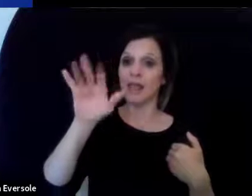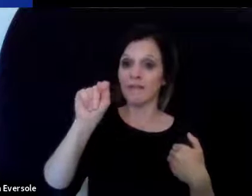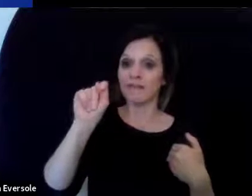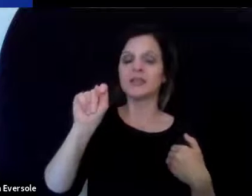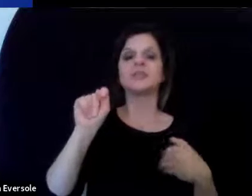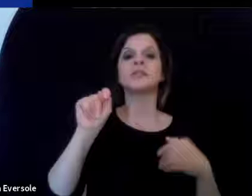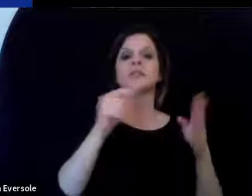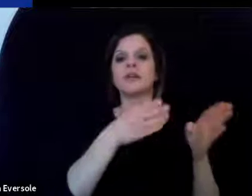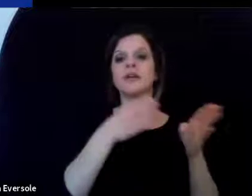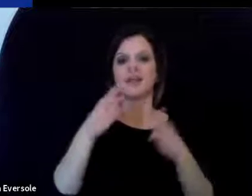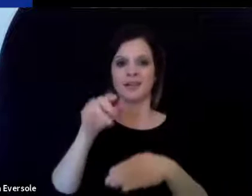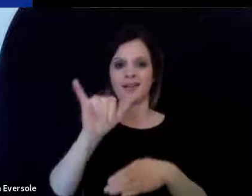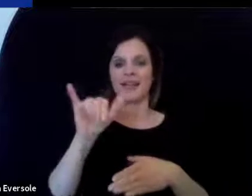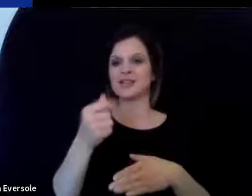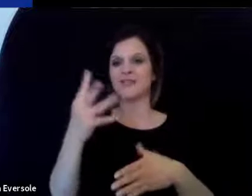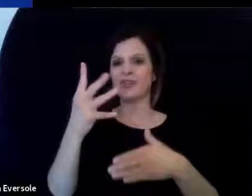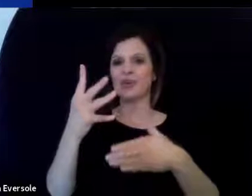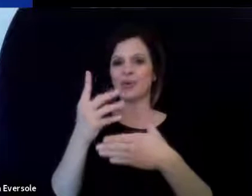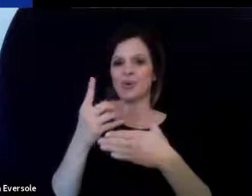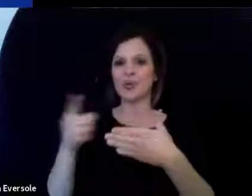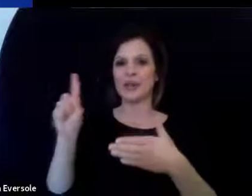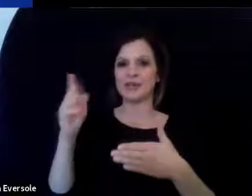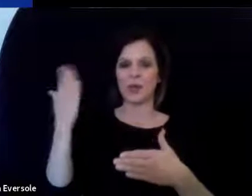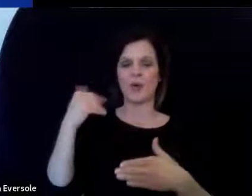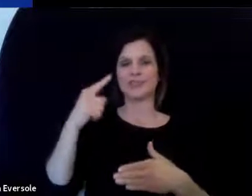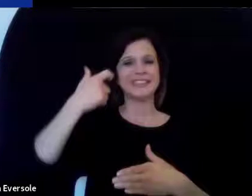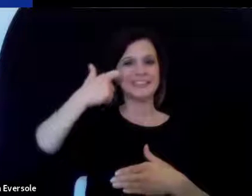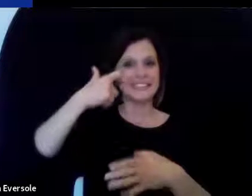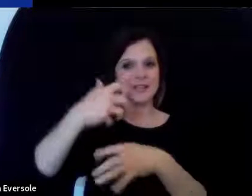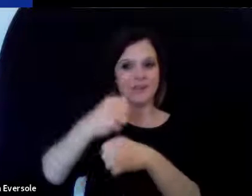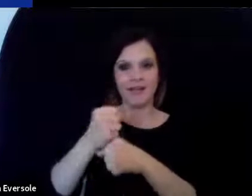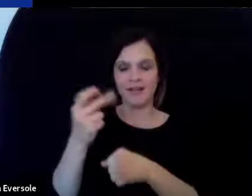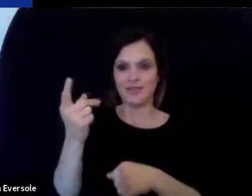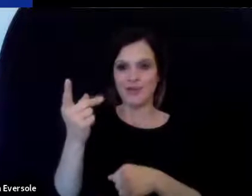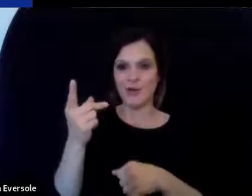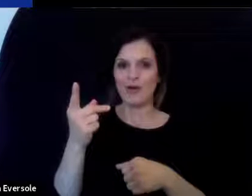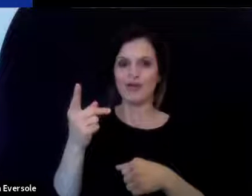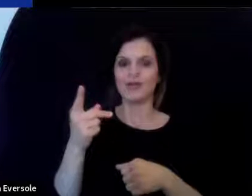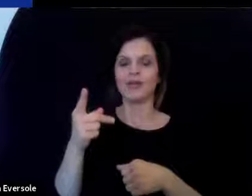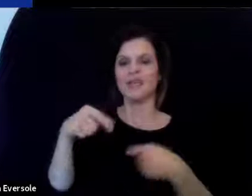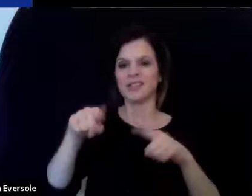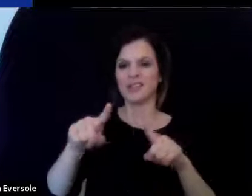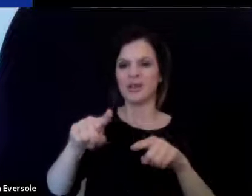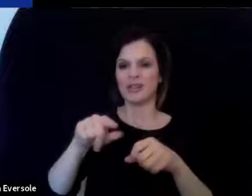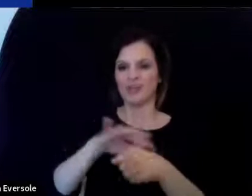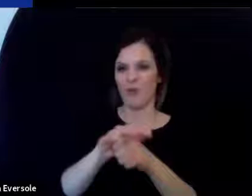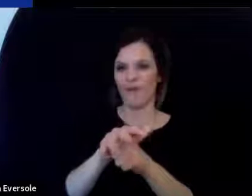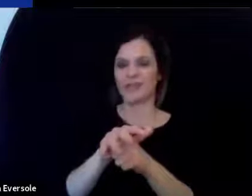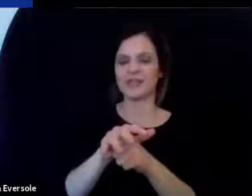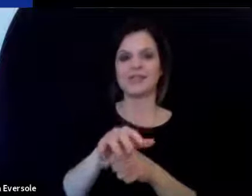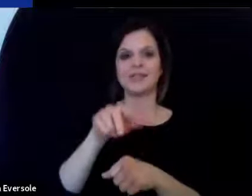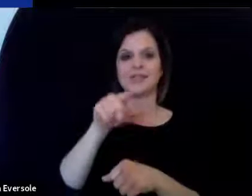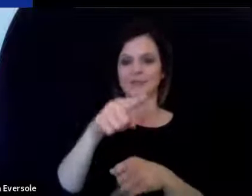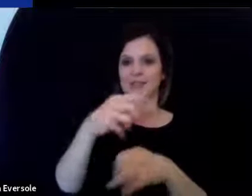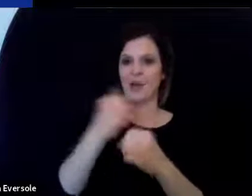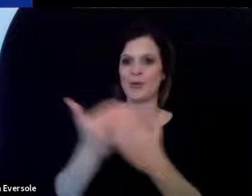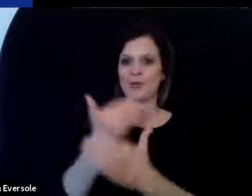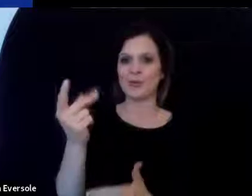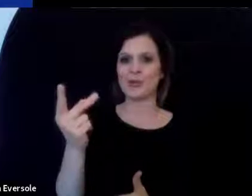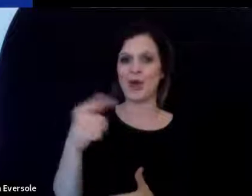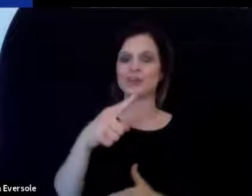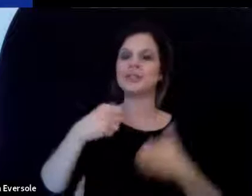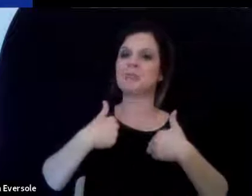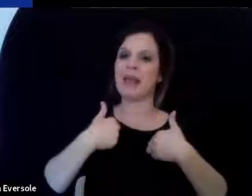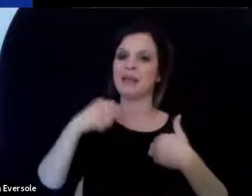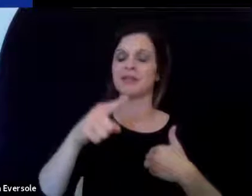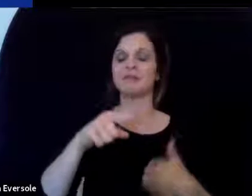dog that she got during COVID, which is pretty cool. So this is her in pretty current time. I love this picture, and